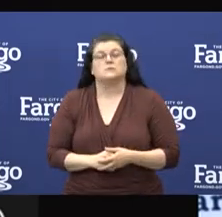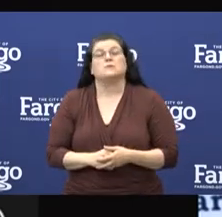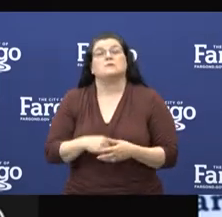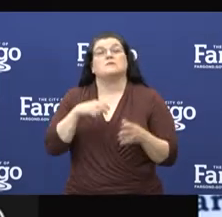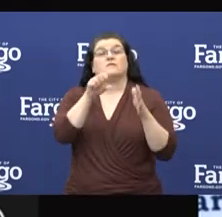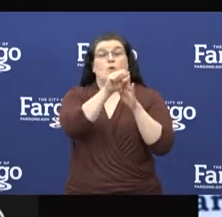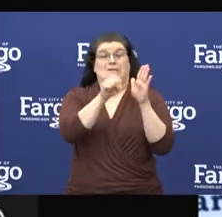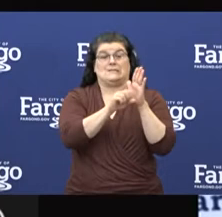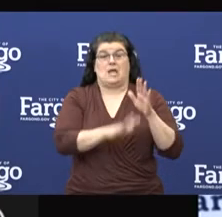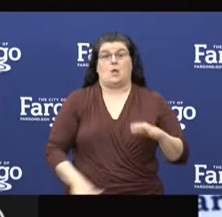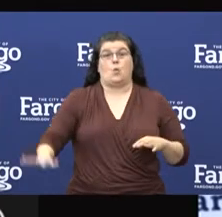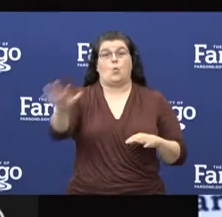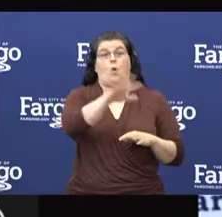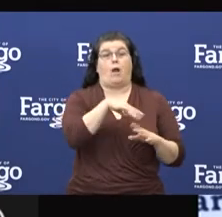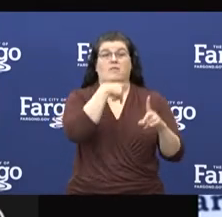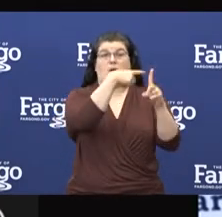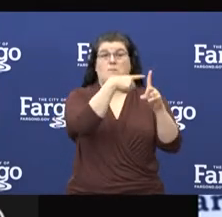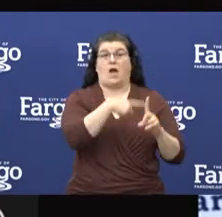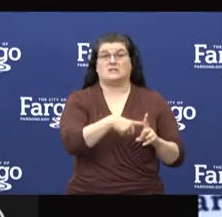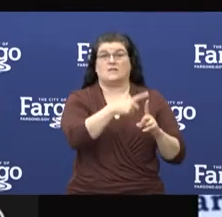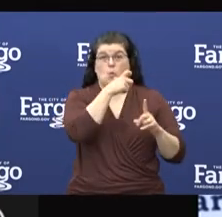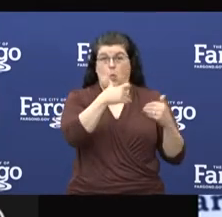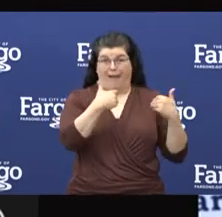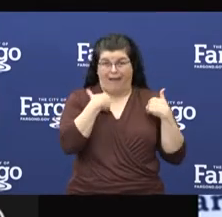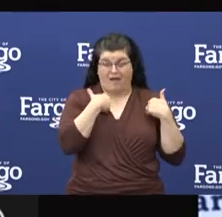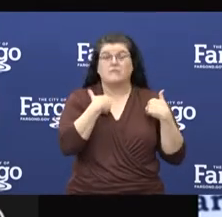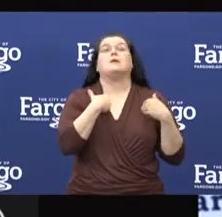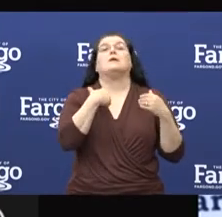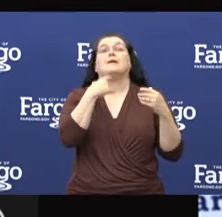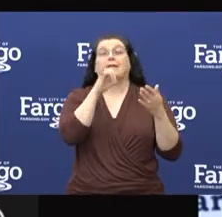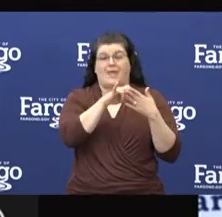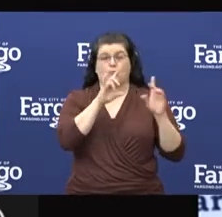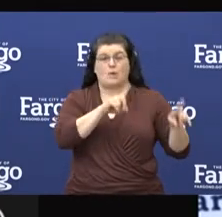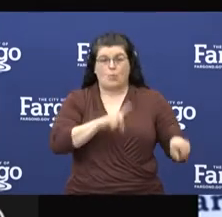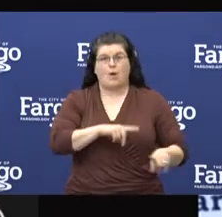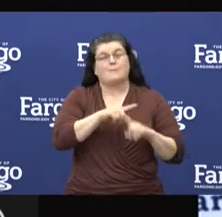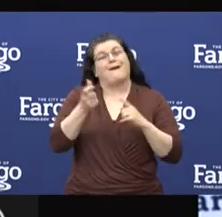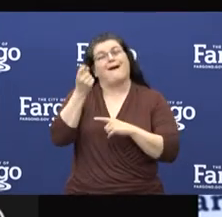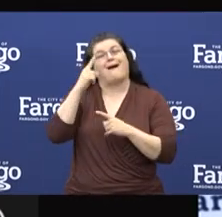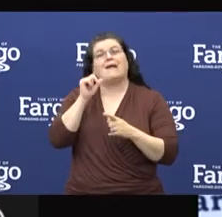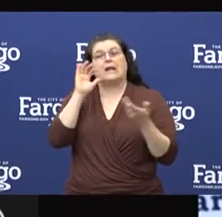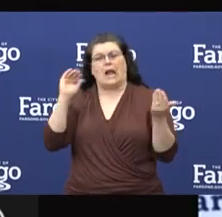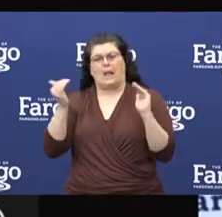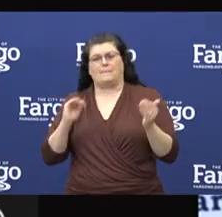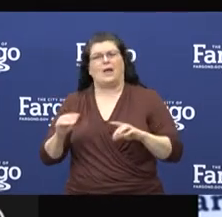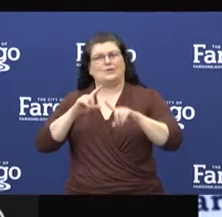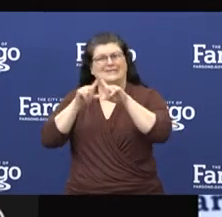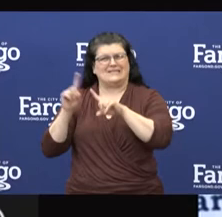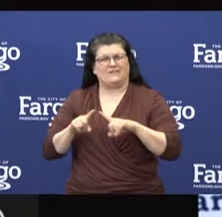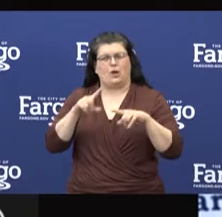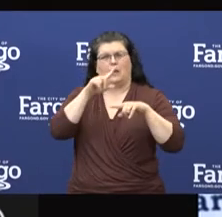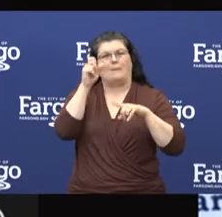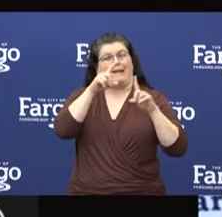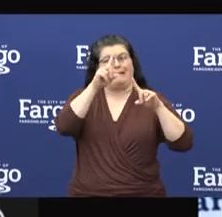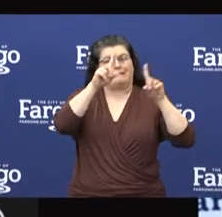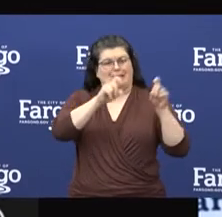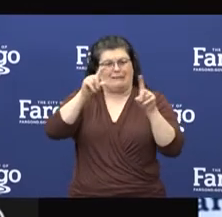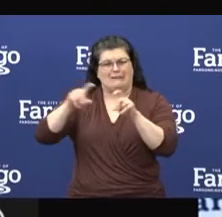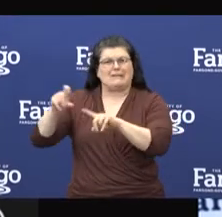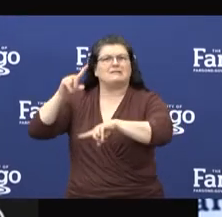rates are reported, keep in mind that this is not always apples to apples comparison, as testing strategies vary across the